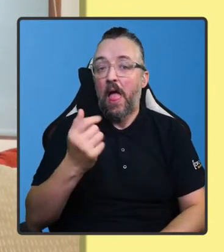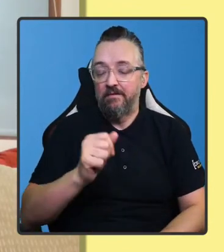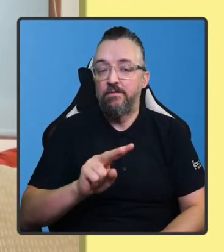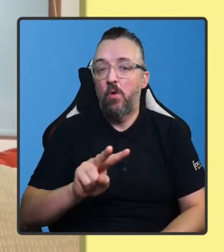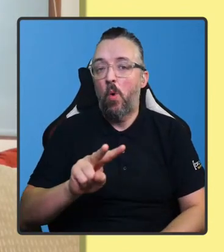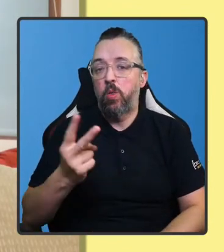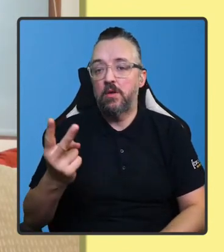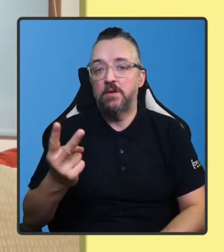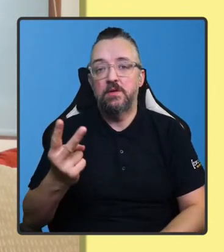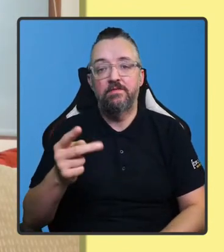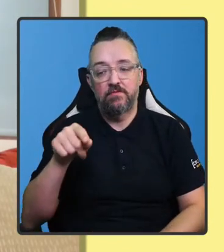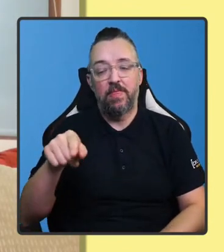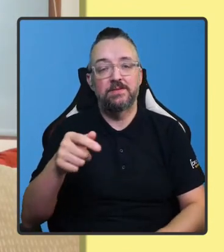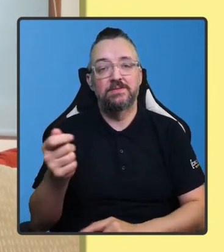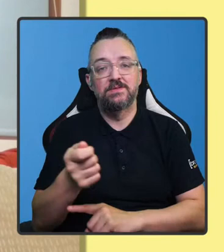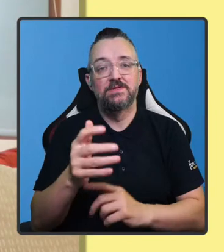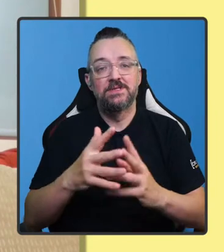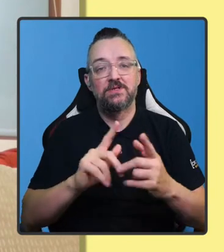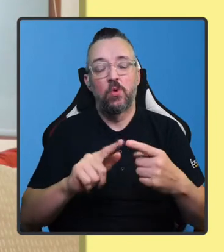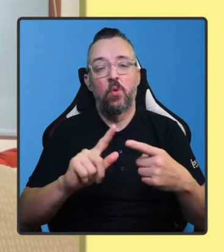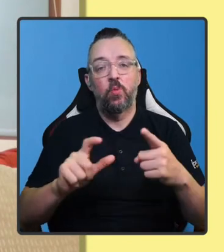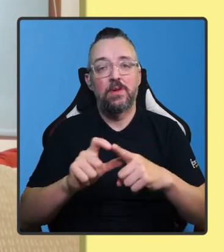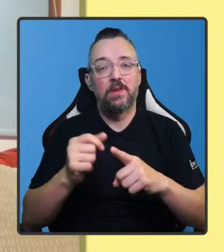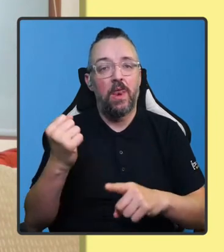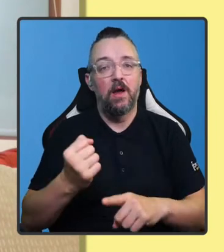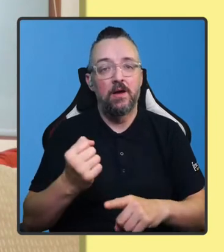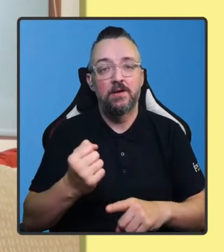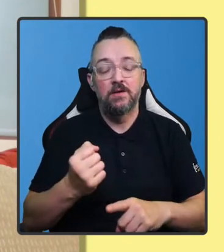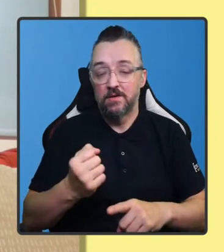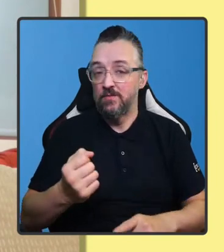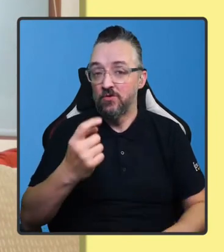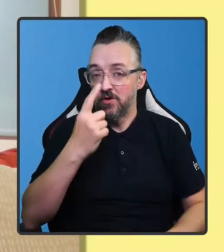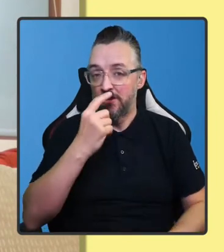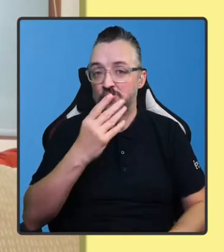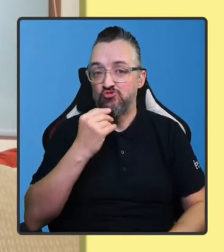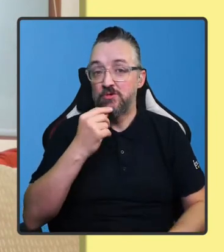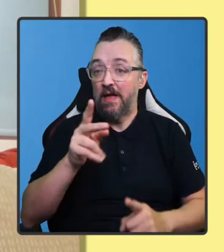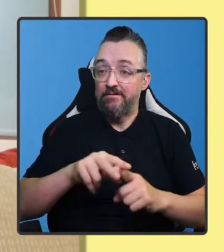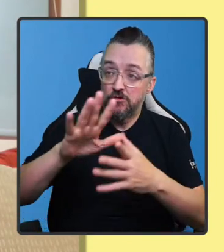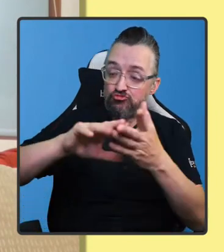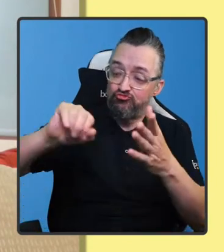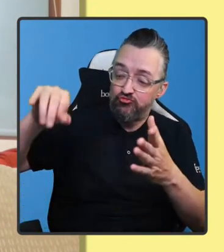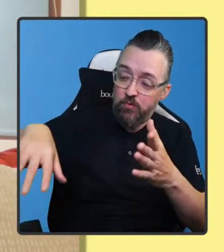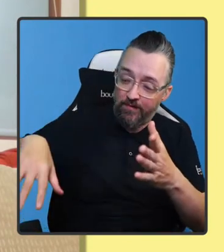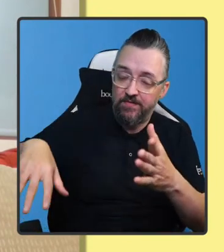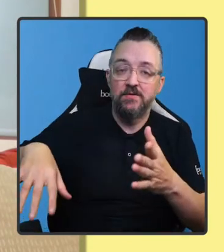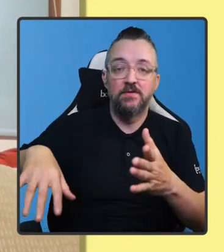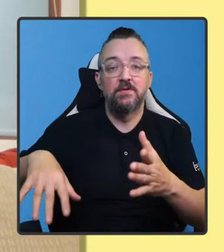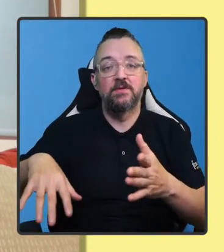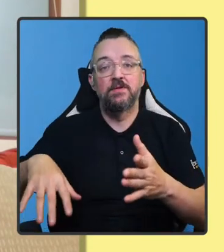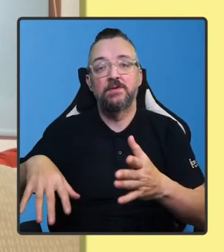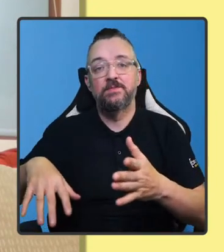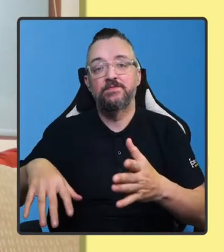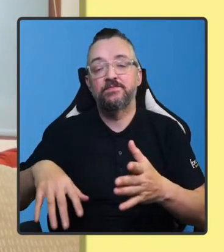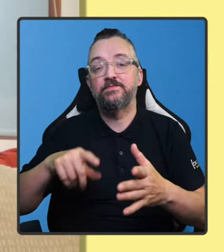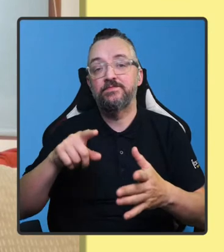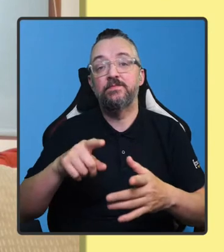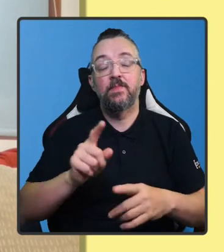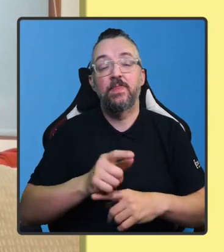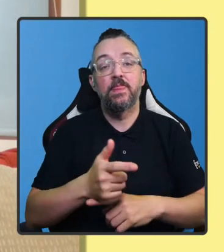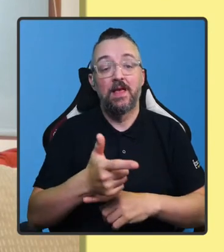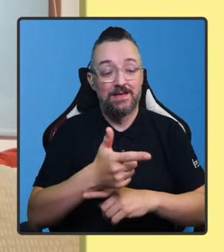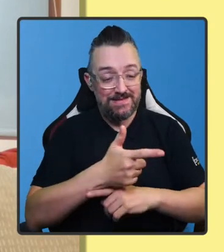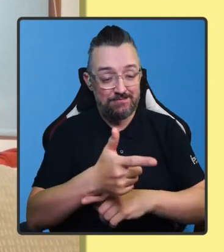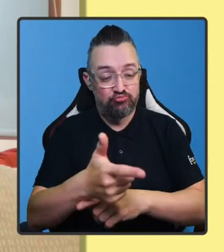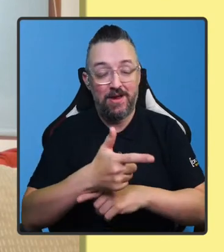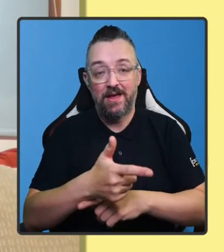that can be used by removing it. And as well, the spraying of it, putting it